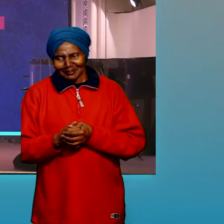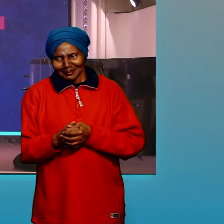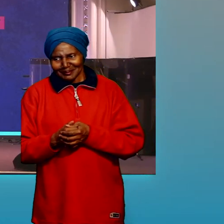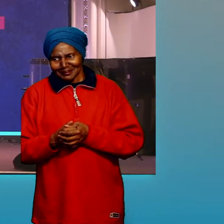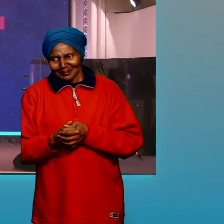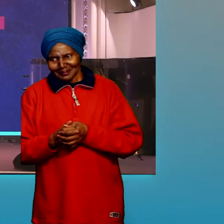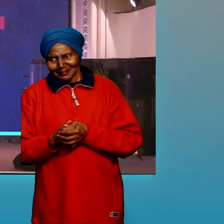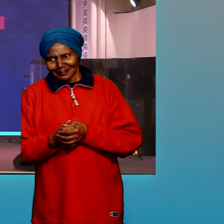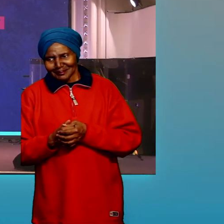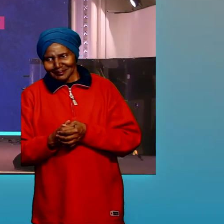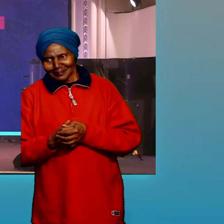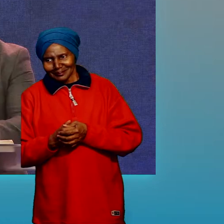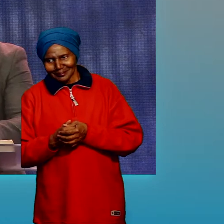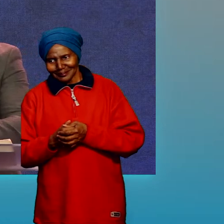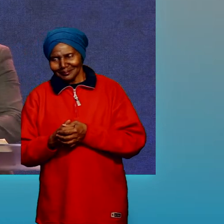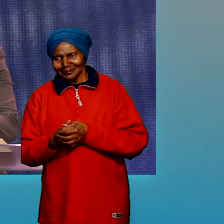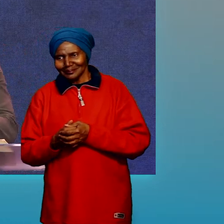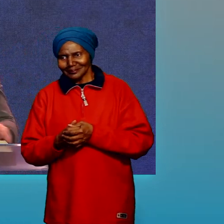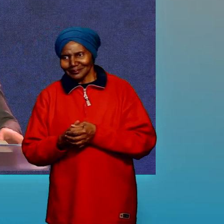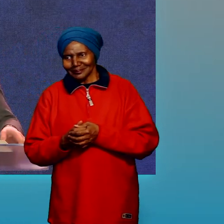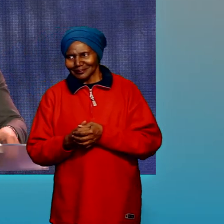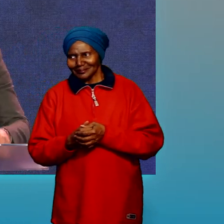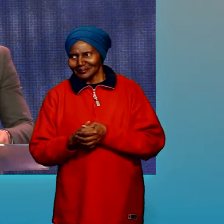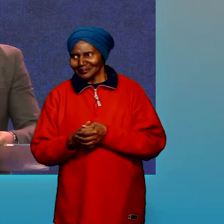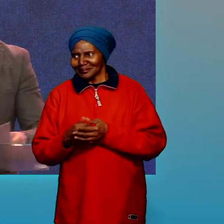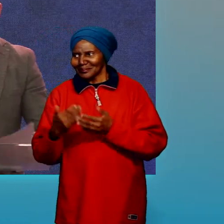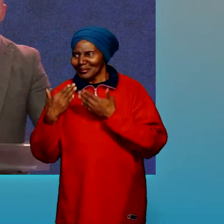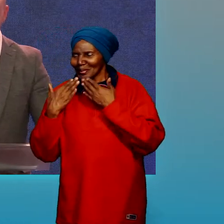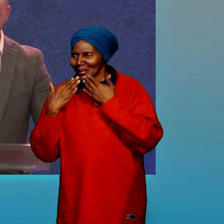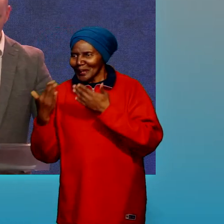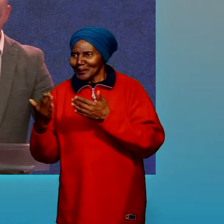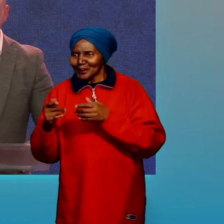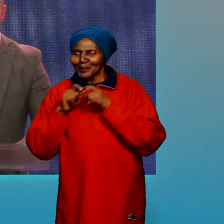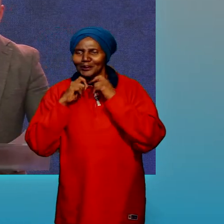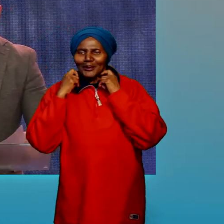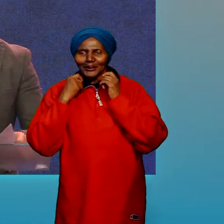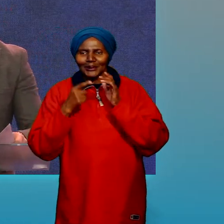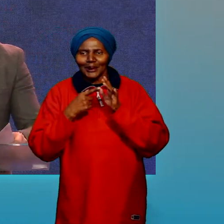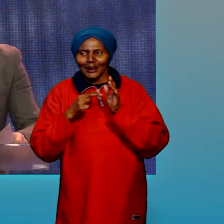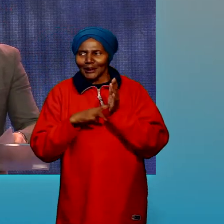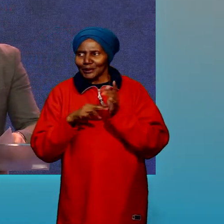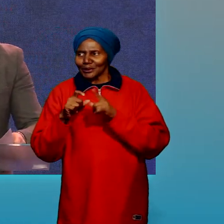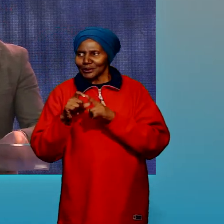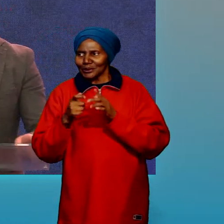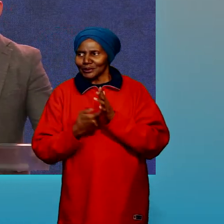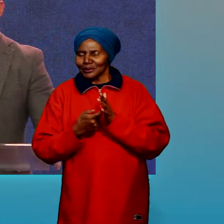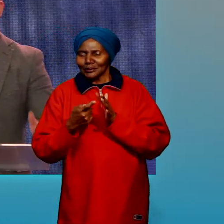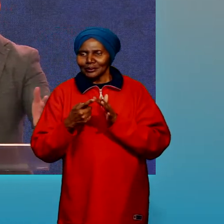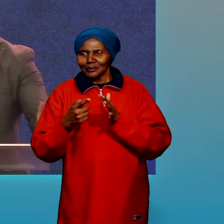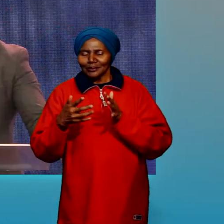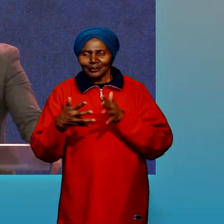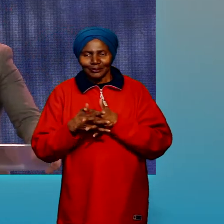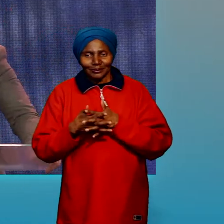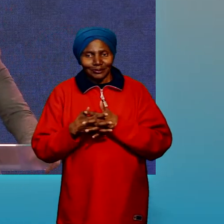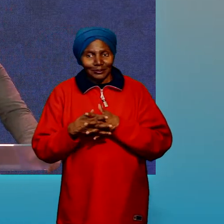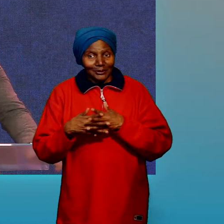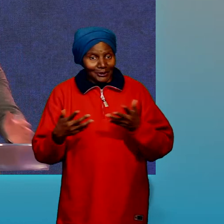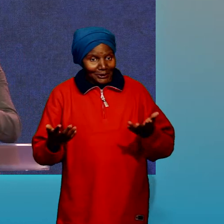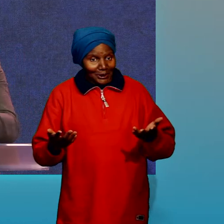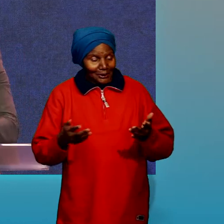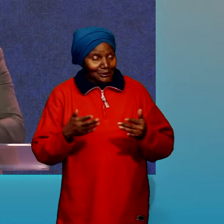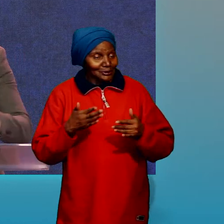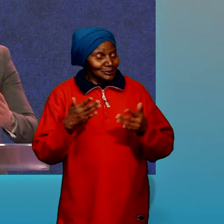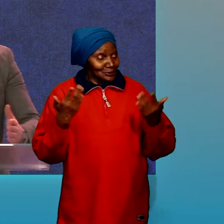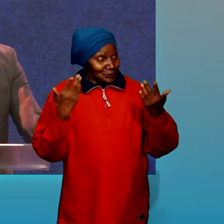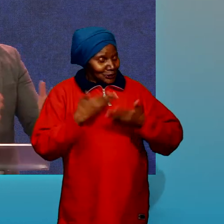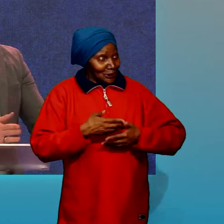Thank you very much, Pastor Andrew. So we are closing out our series tonight on